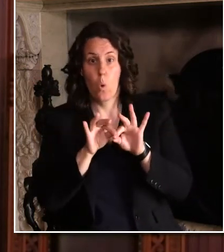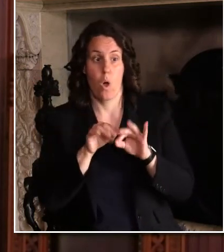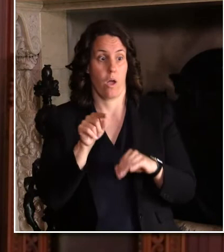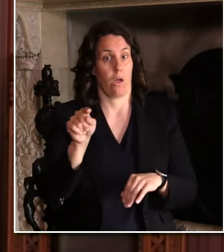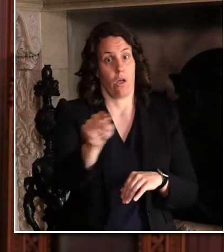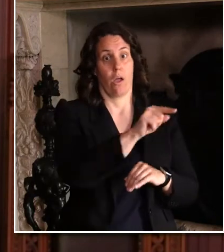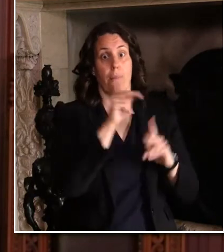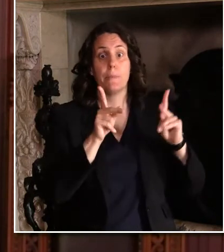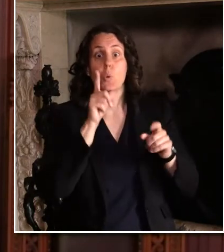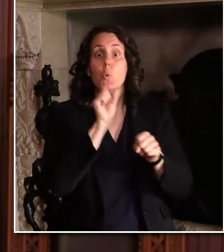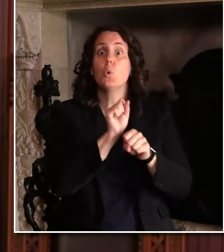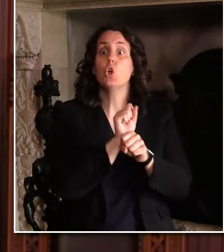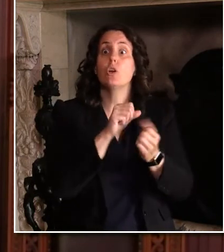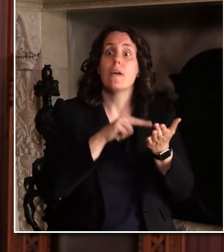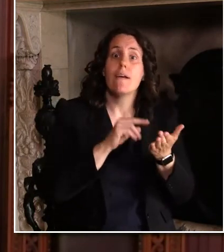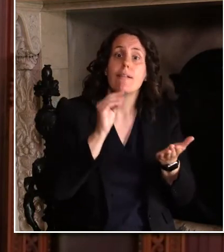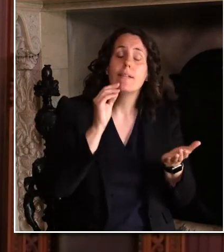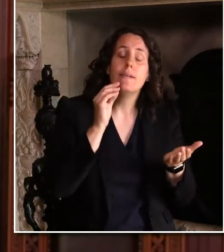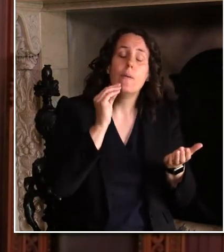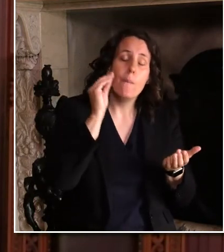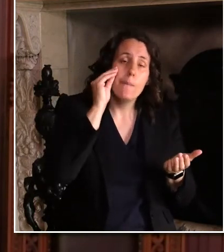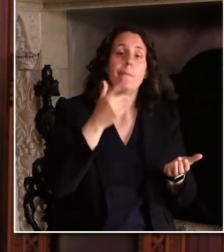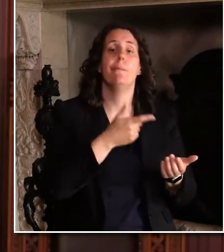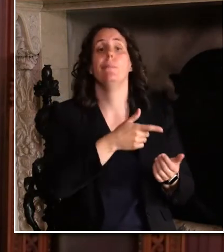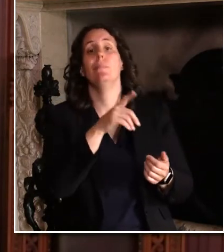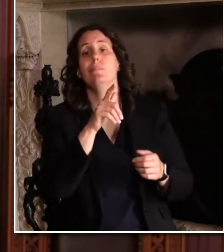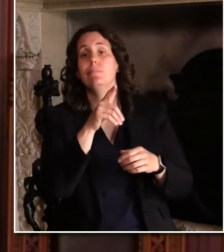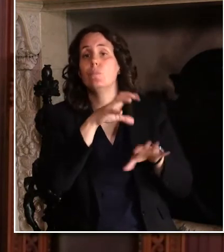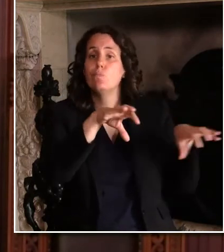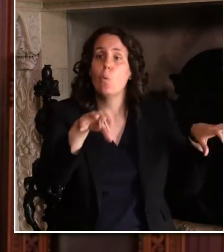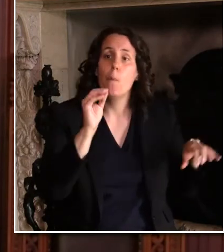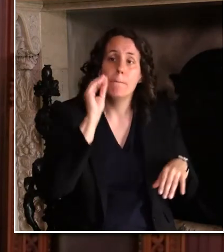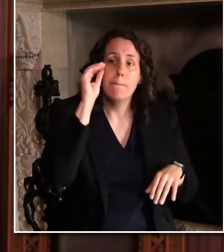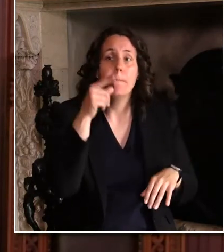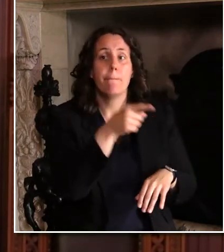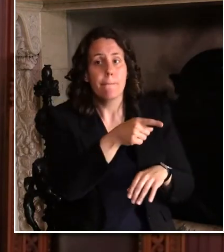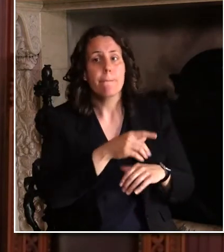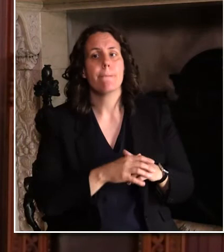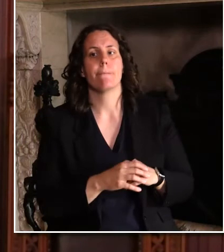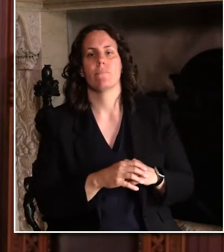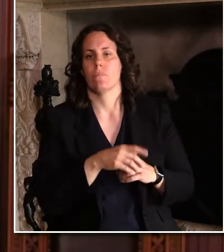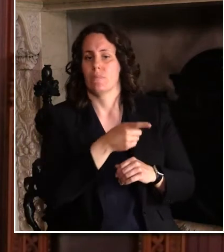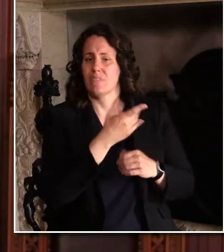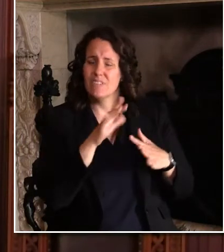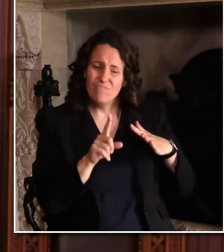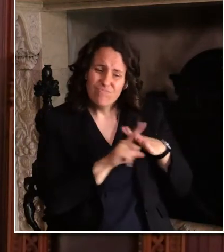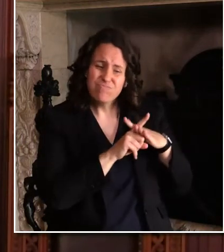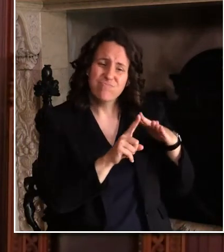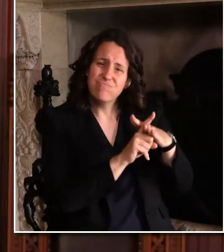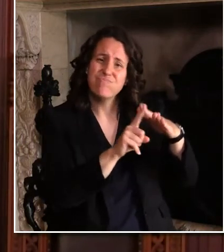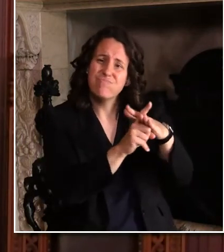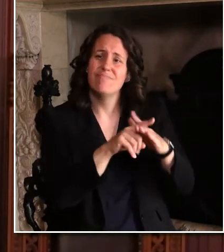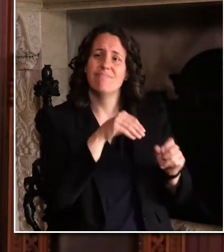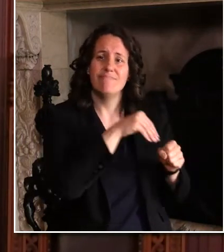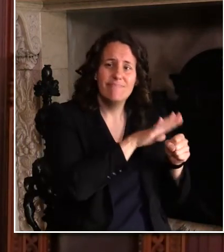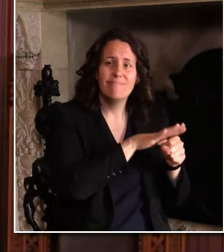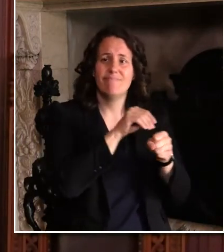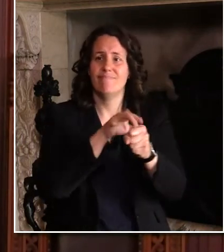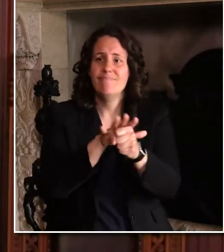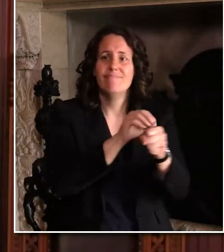have had significant outbreaks of COVID-19, they deserve protection